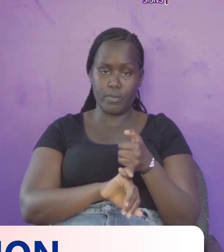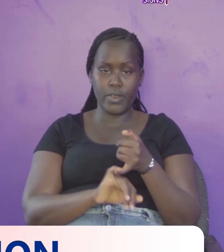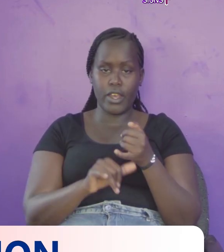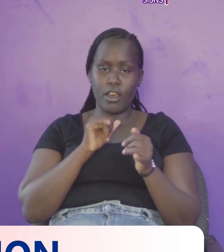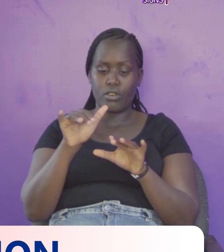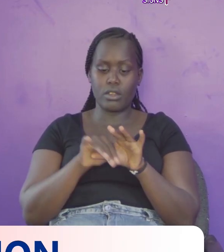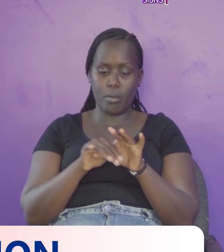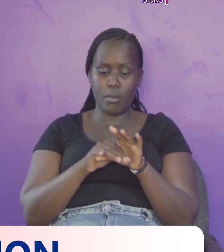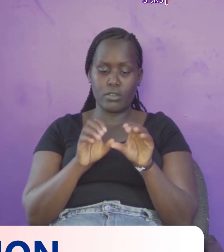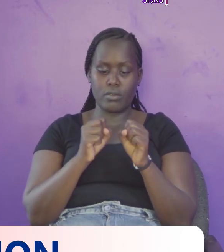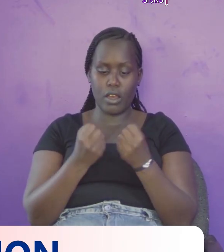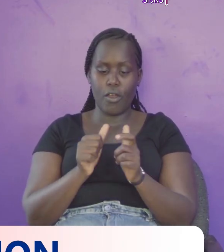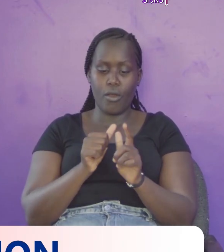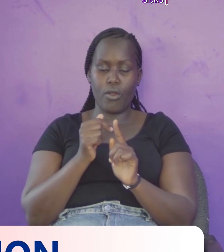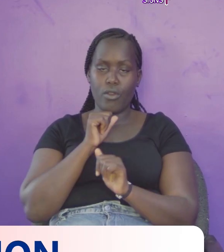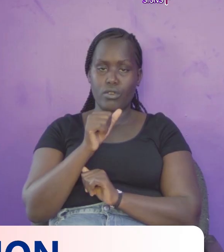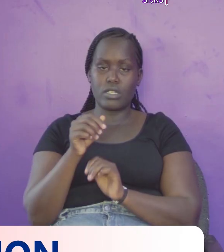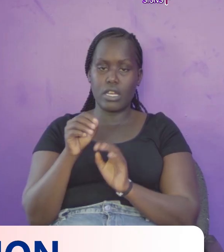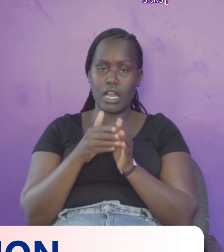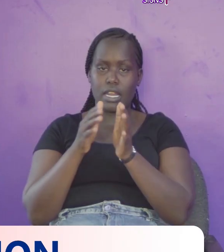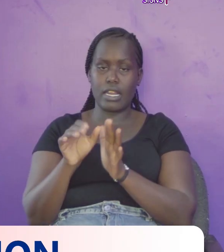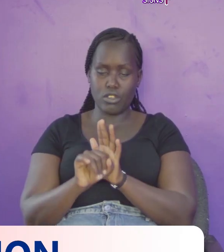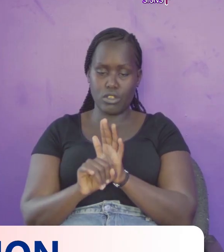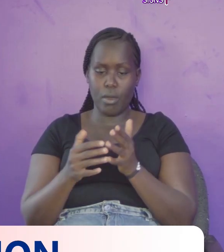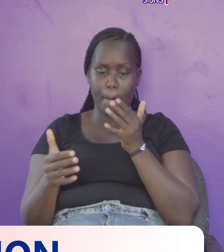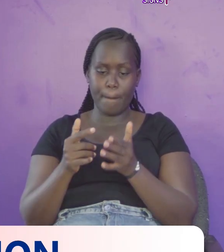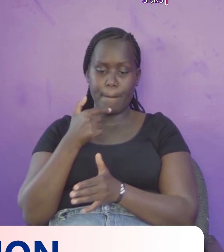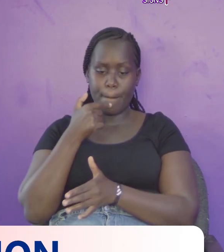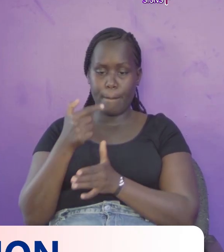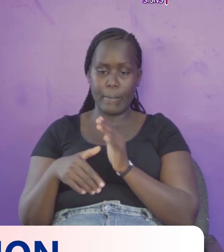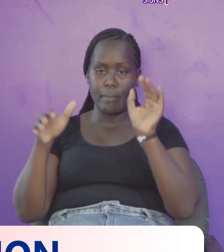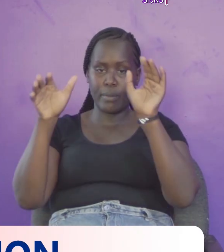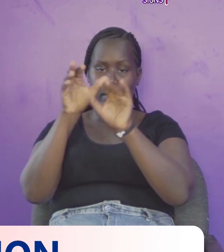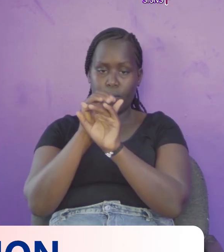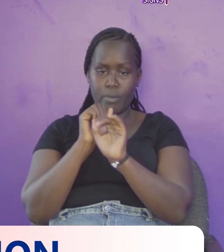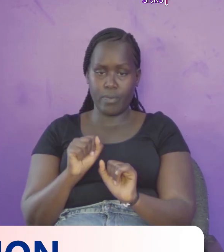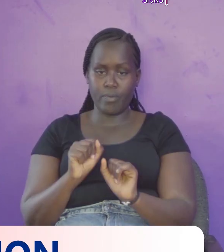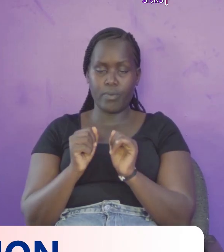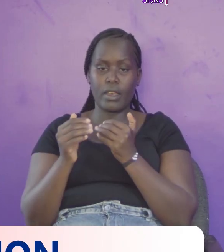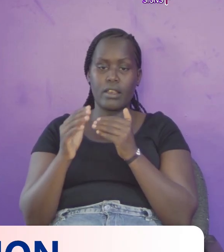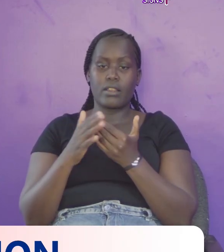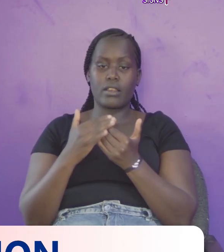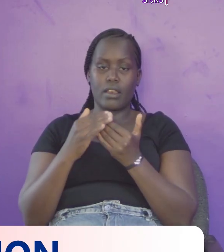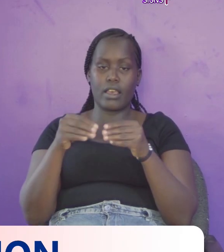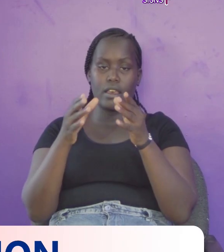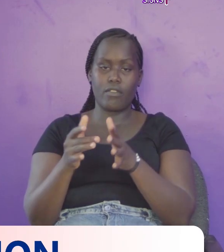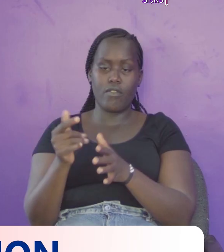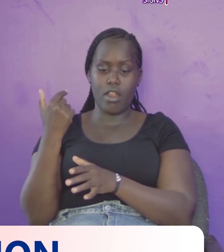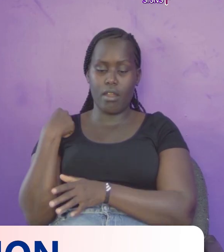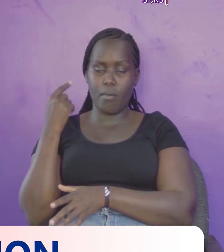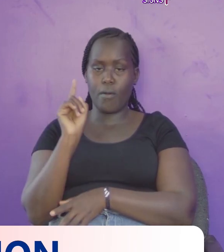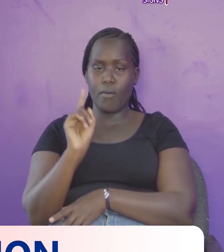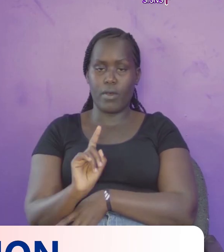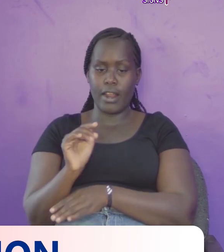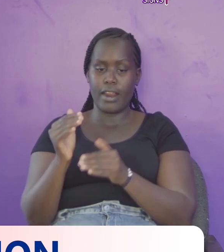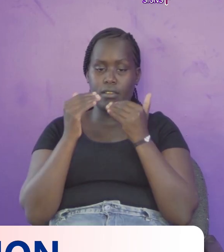societies, not leadership. And that is why probably you are telling me that the president is the caregiver number one. And I